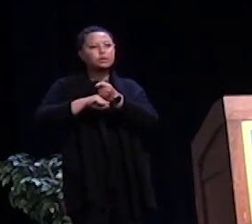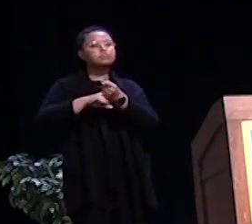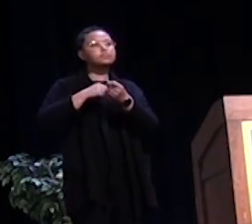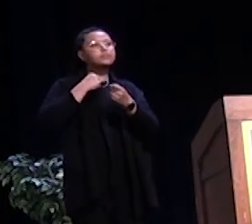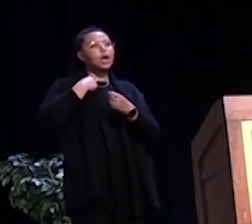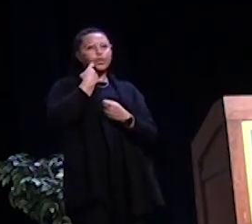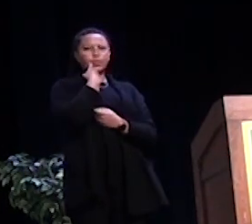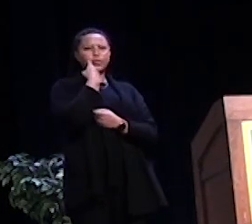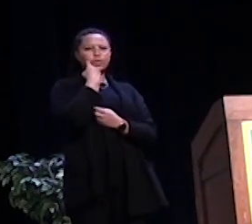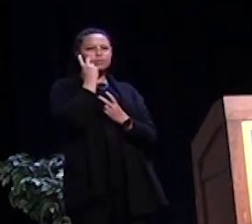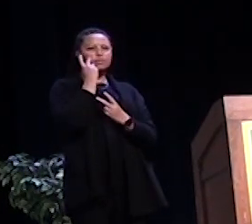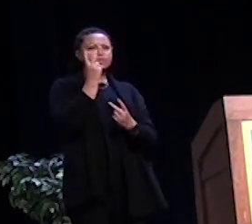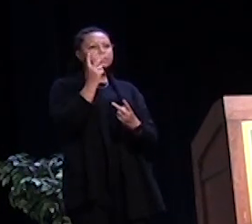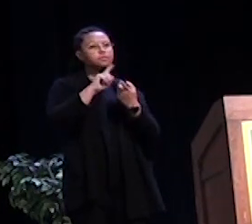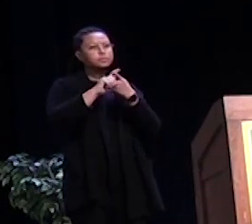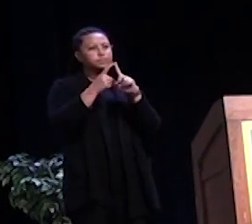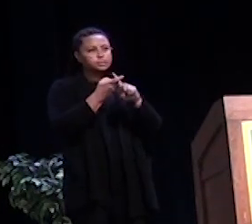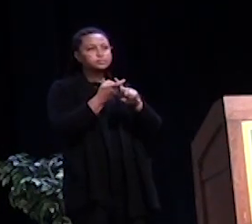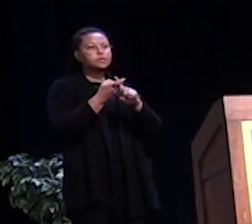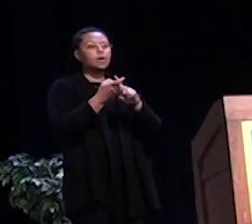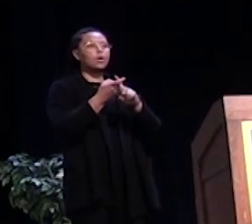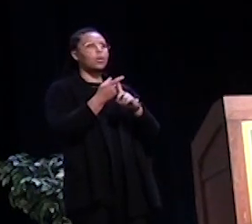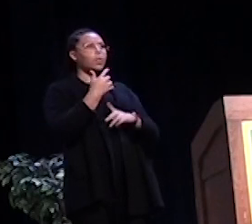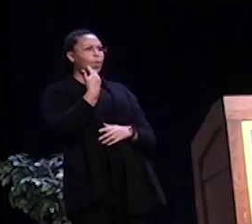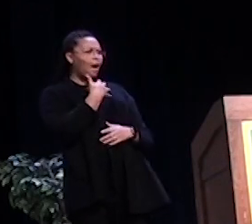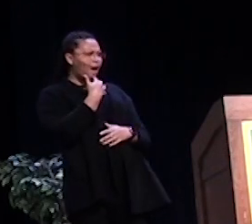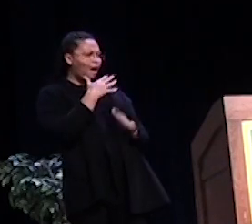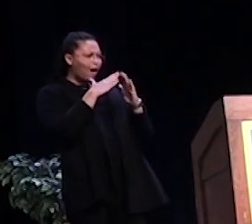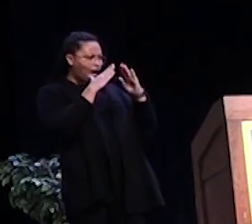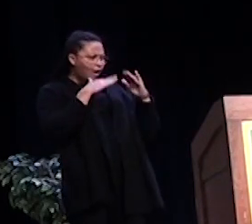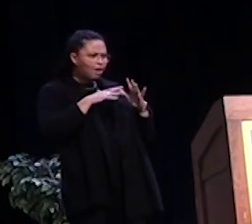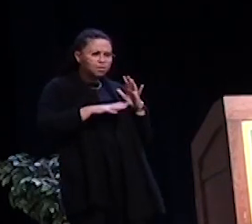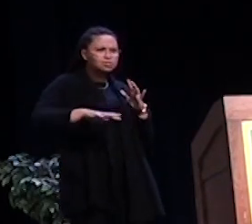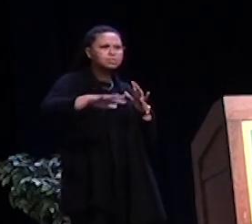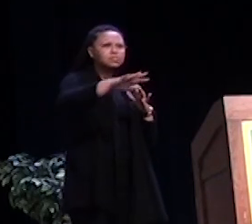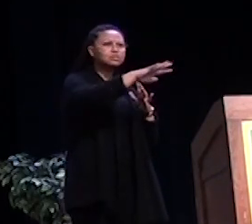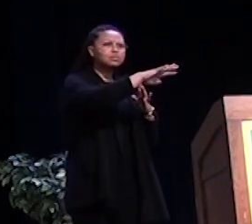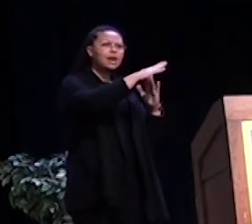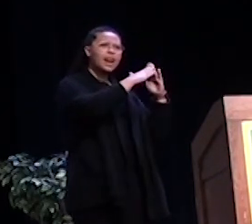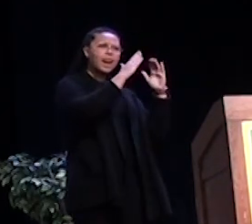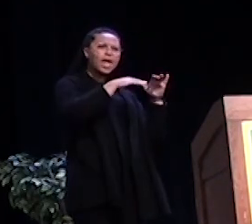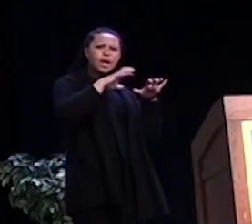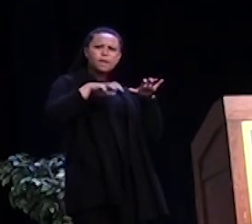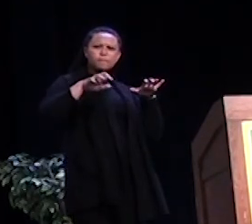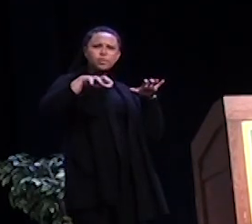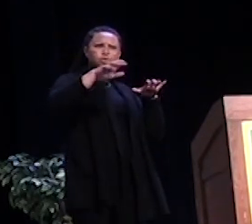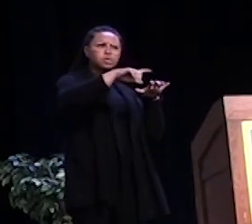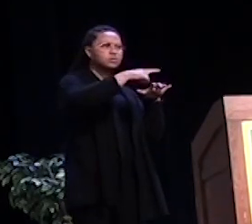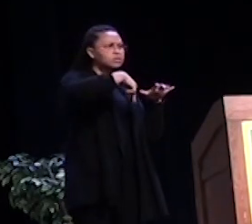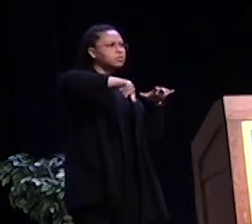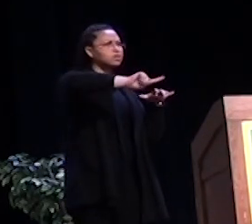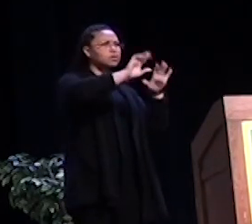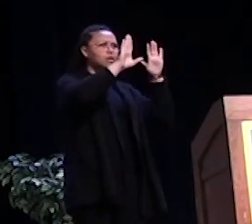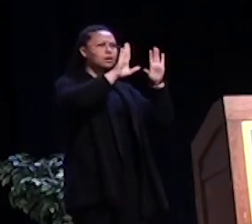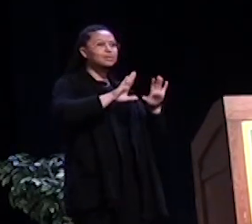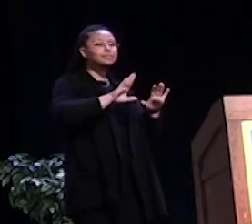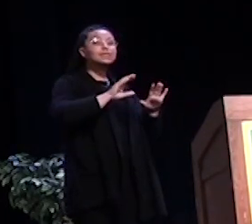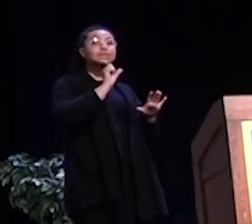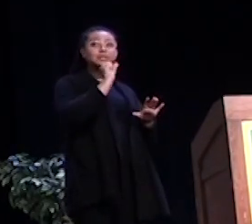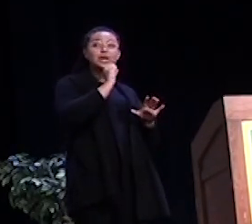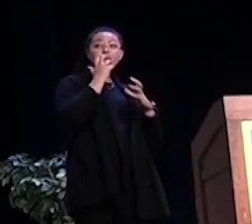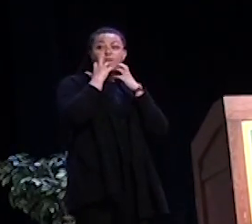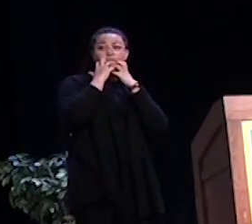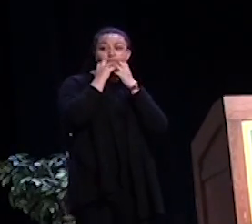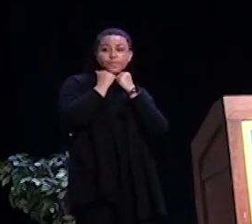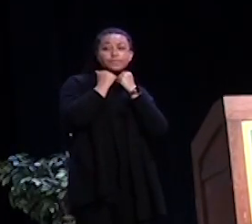friend recently, and I said, wow, you have a great neighborhood. And he said, yeah, it's well preserved.